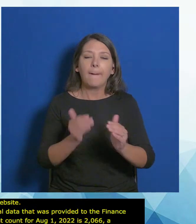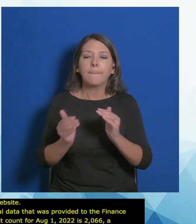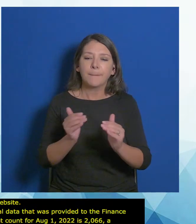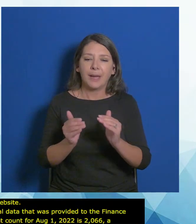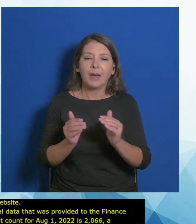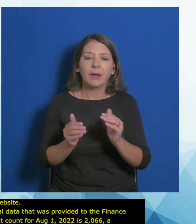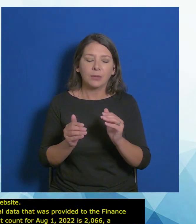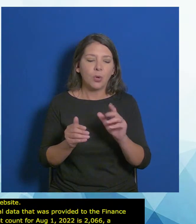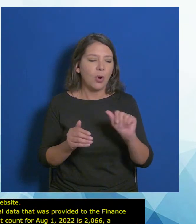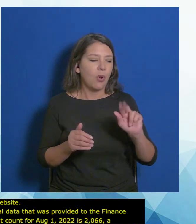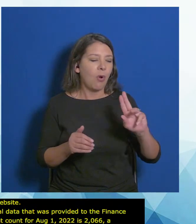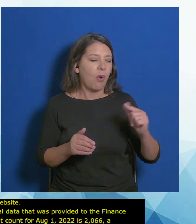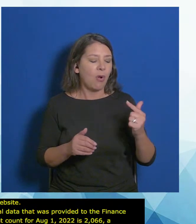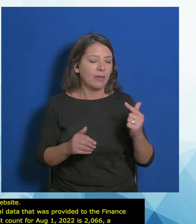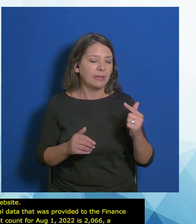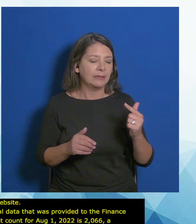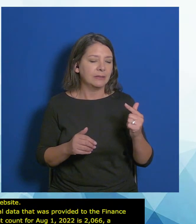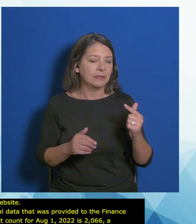the August 1st,